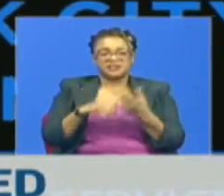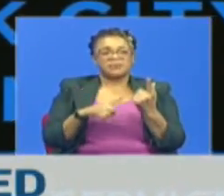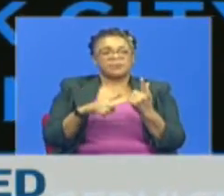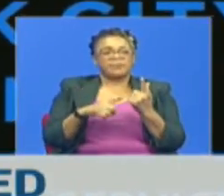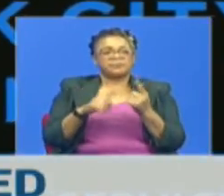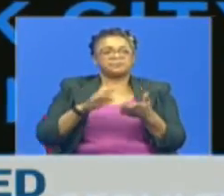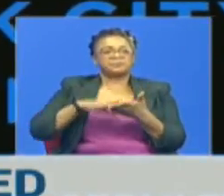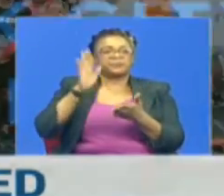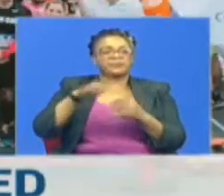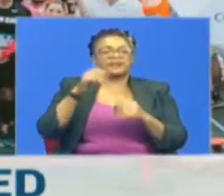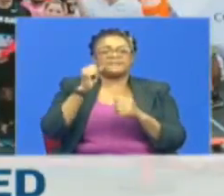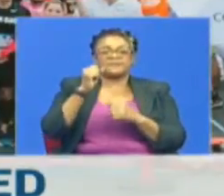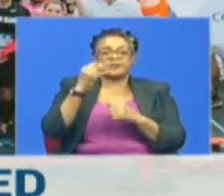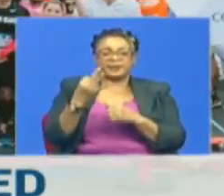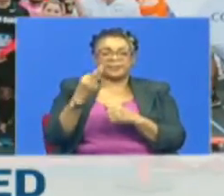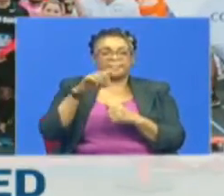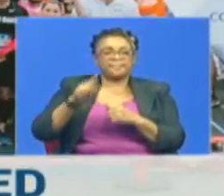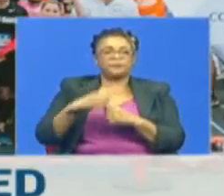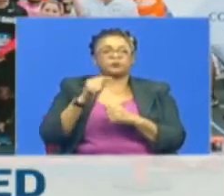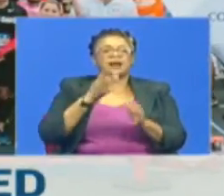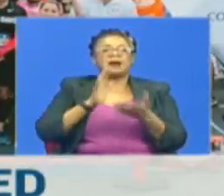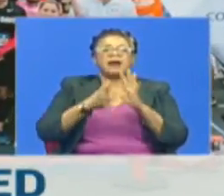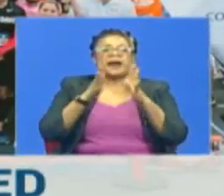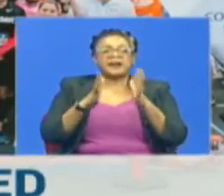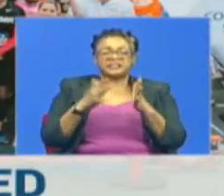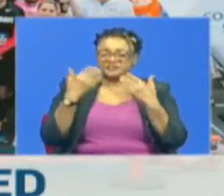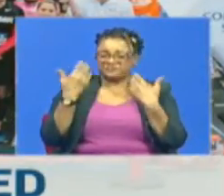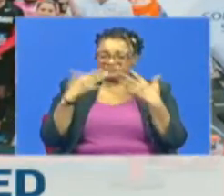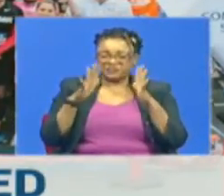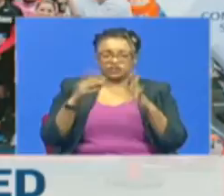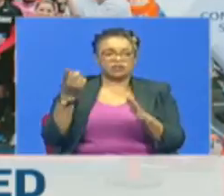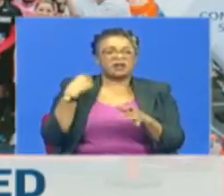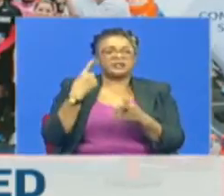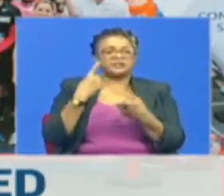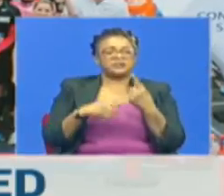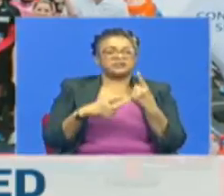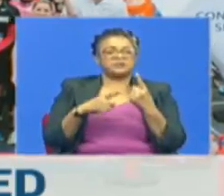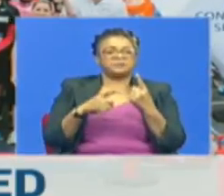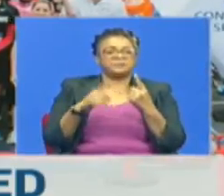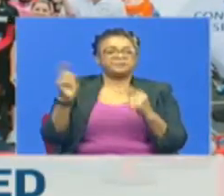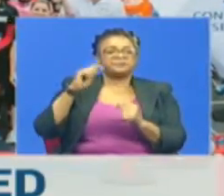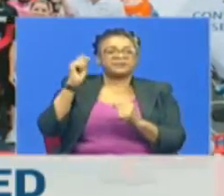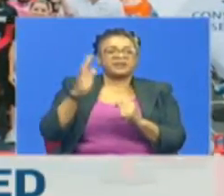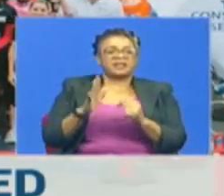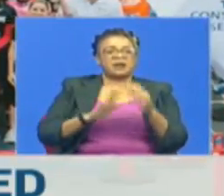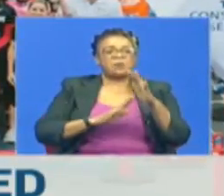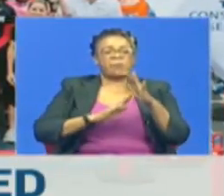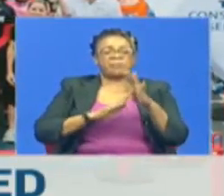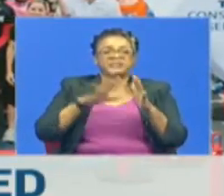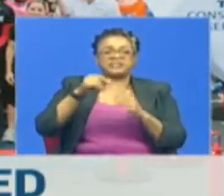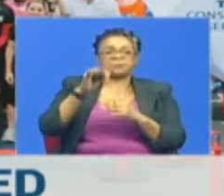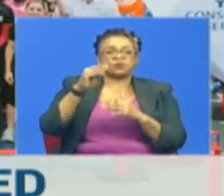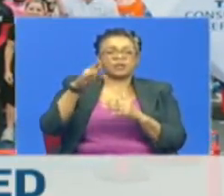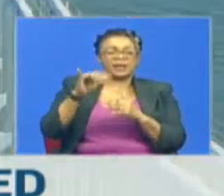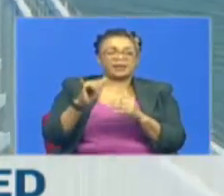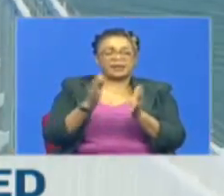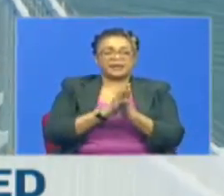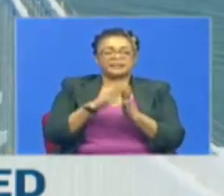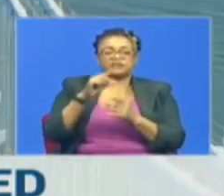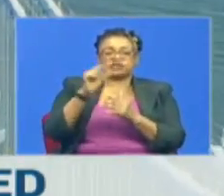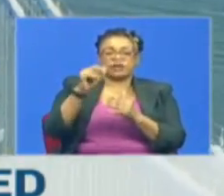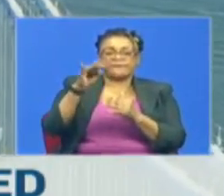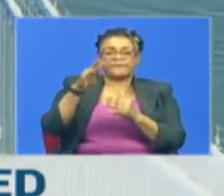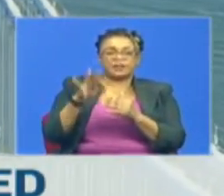than 53,000 runners finished the race last year, with Kenya's Jocelyn Jepkosgei and Jeffrey